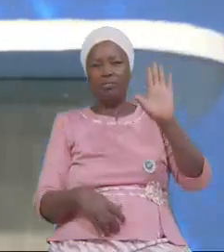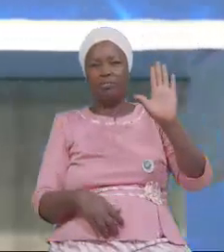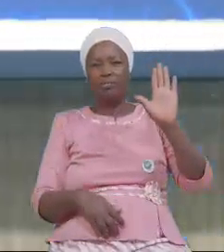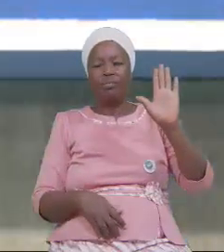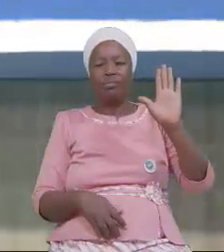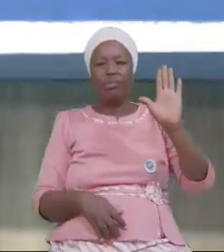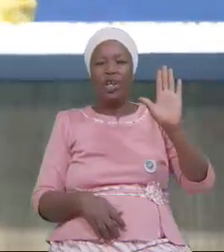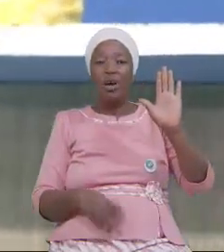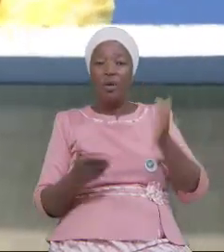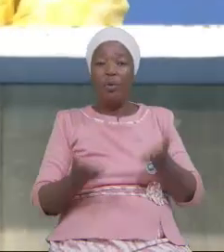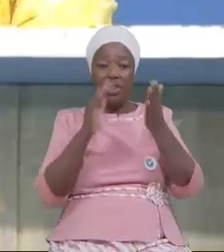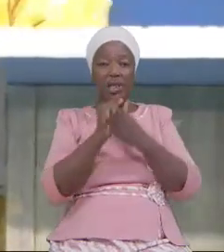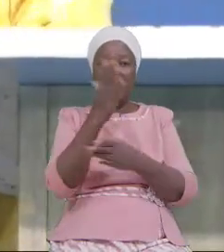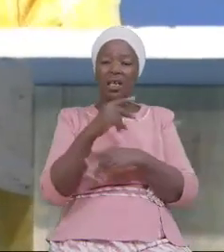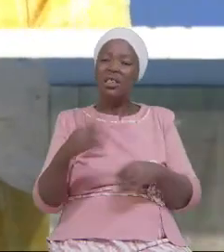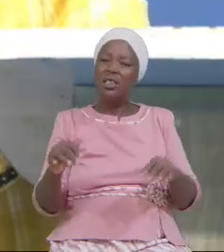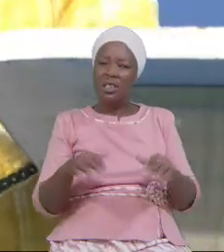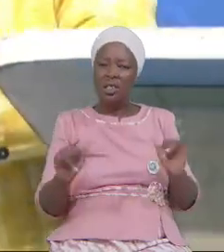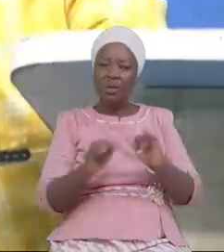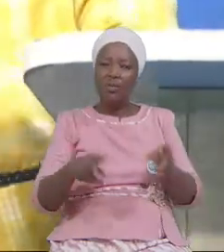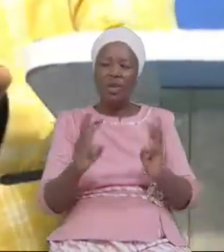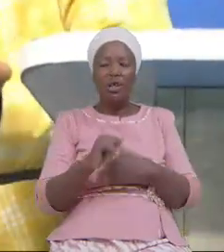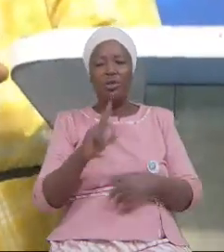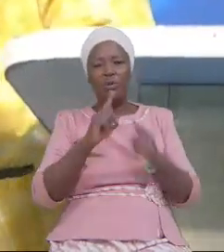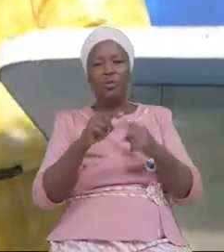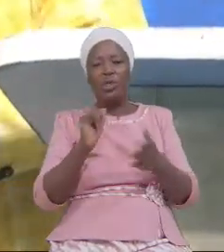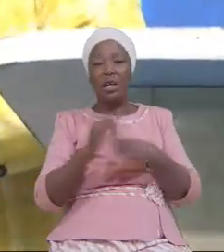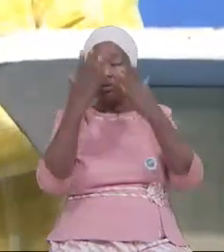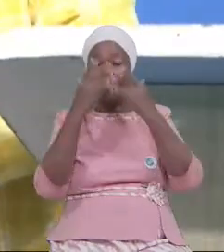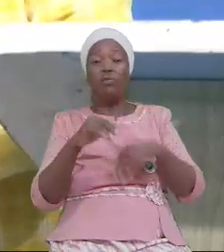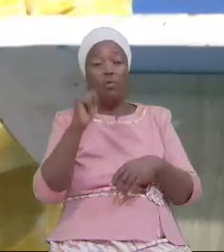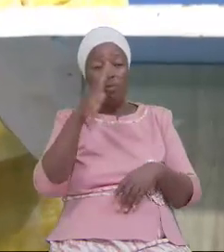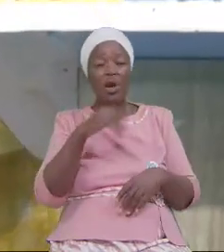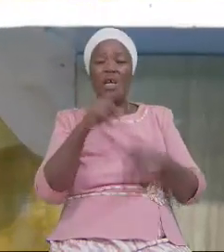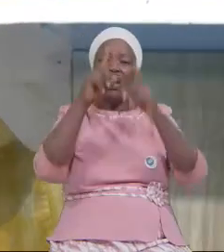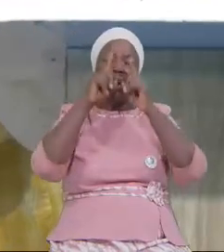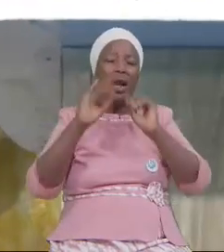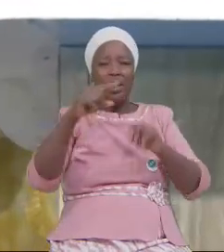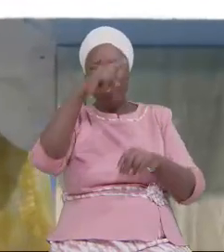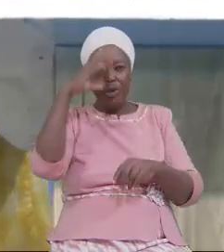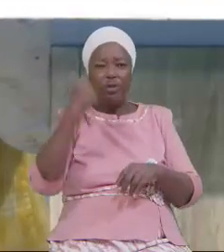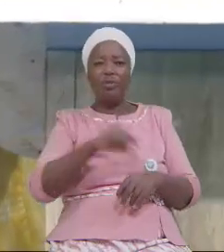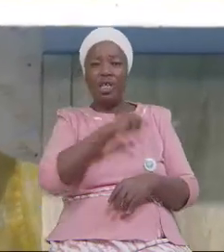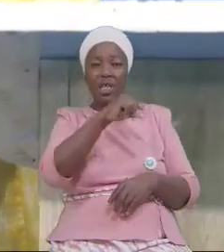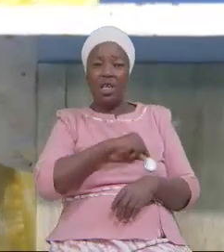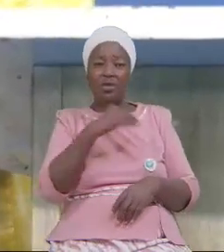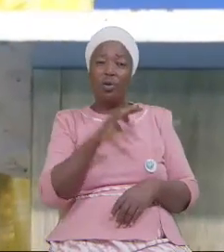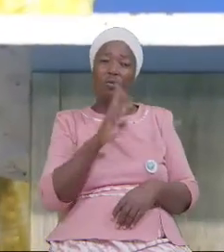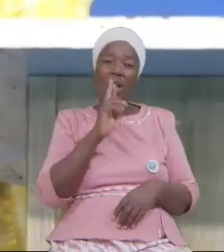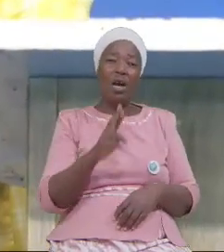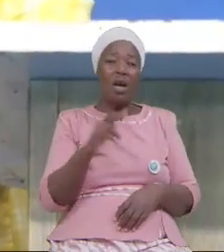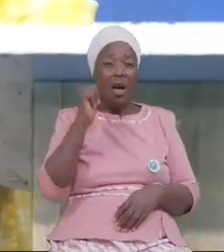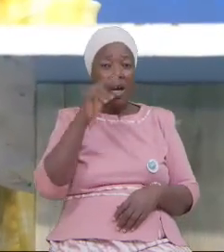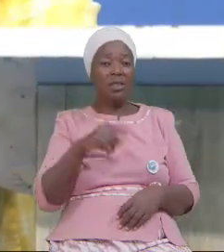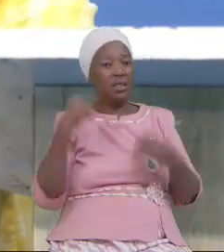you spoke to that sorrowful woman, weeping because of the guilt of her sin, and you